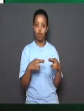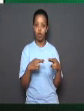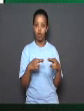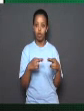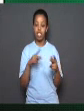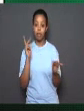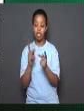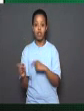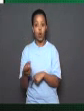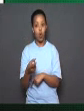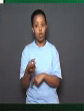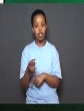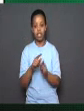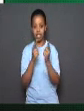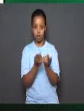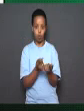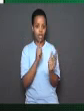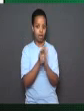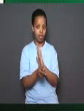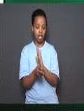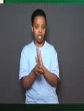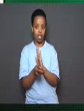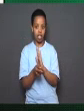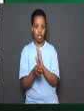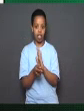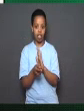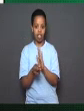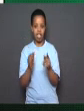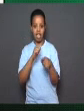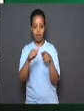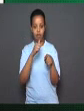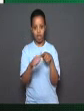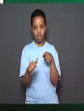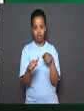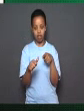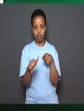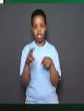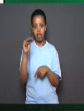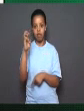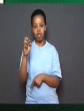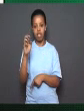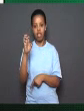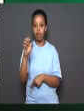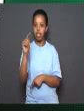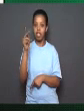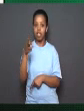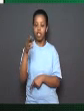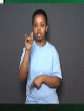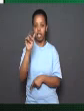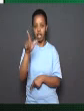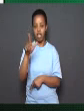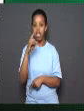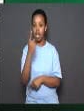a specific group, such as a methyl, is transferred from one